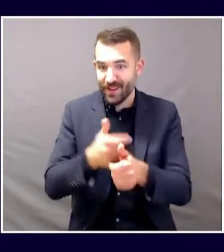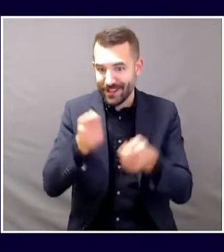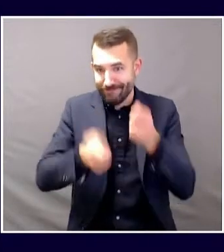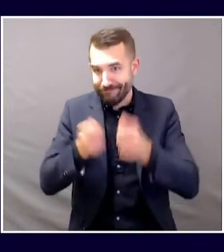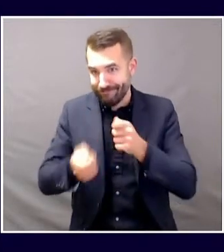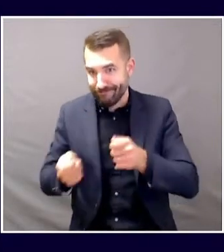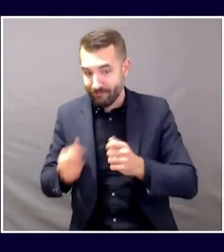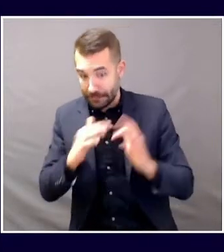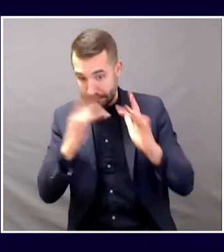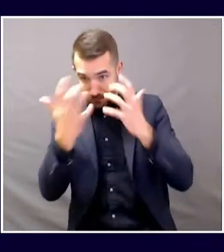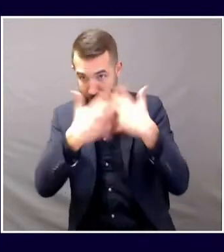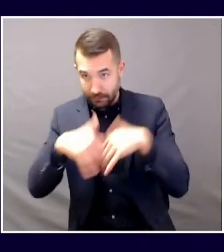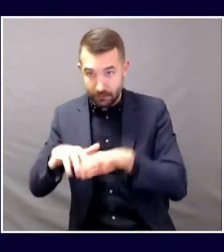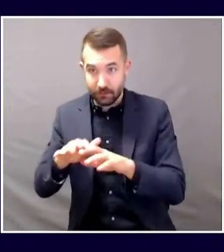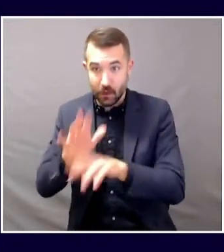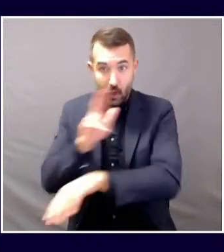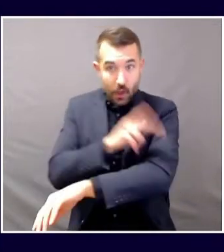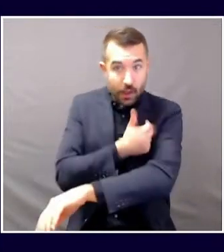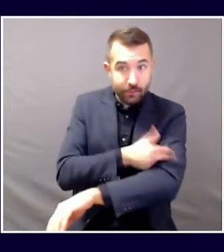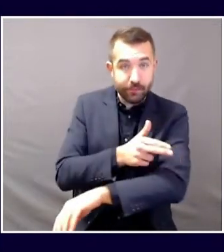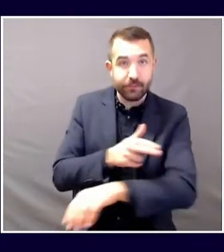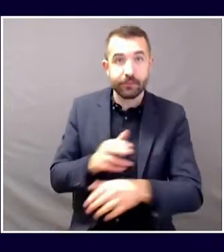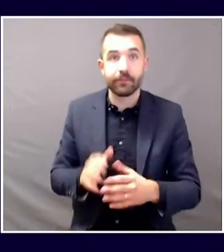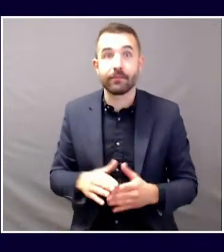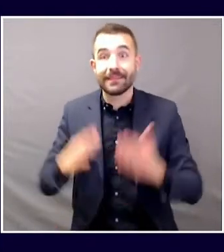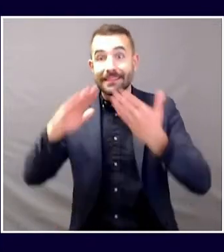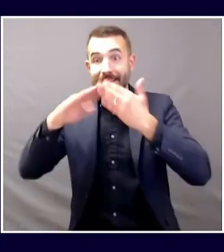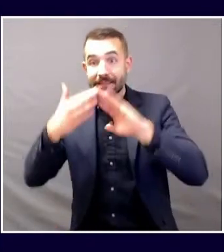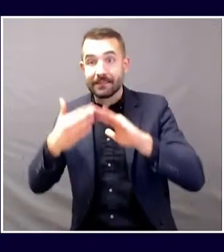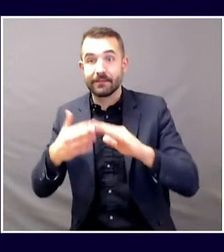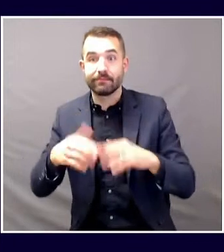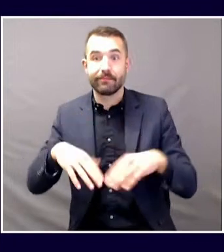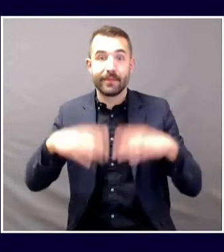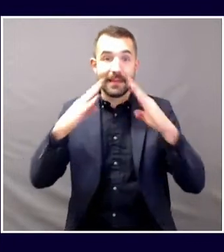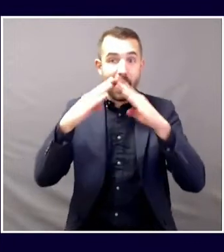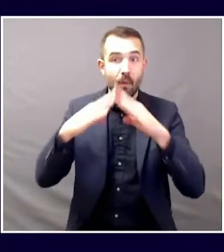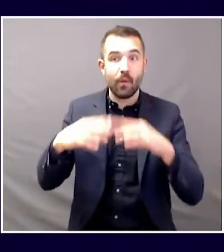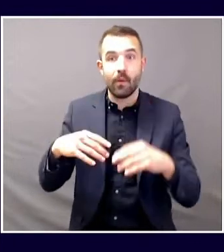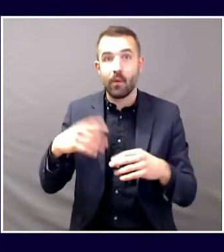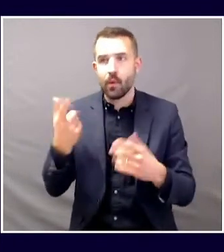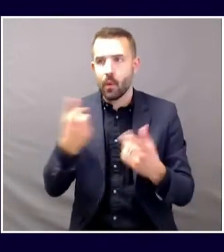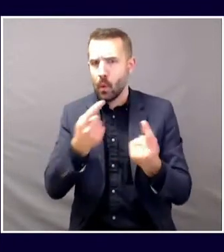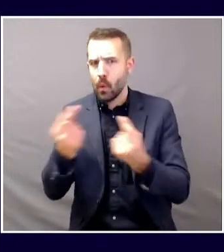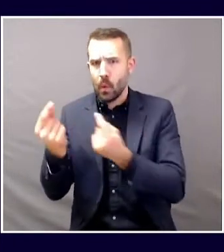about where we were in that planning process and what we may need to pick back up on.